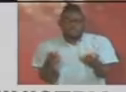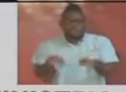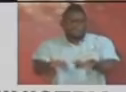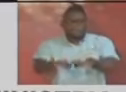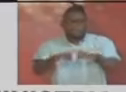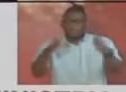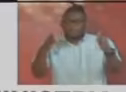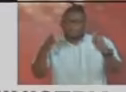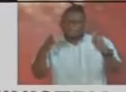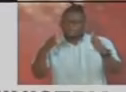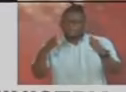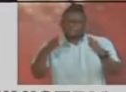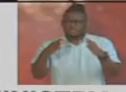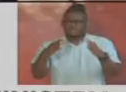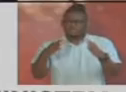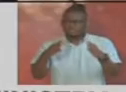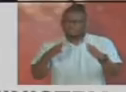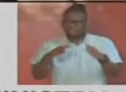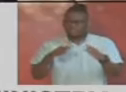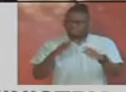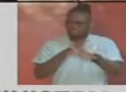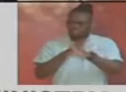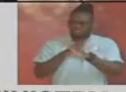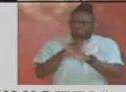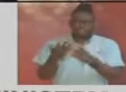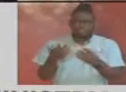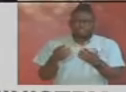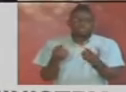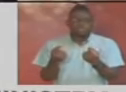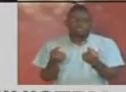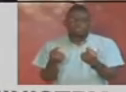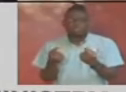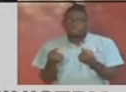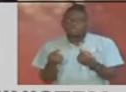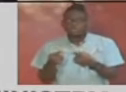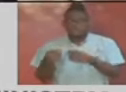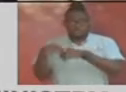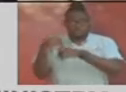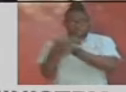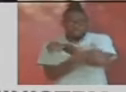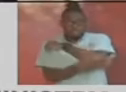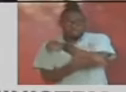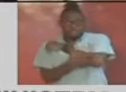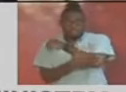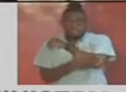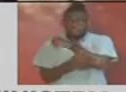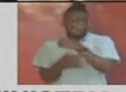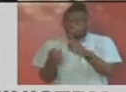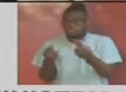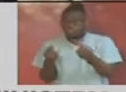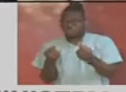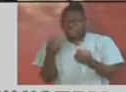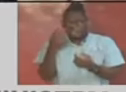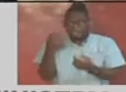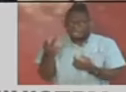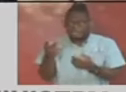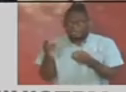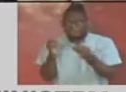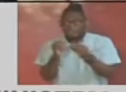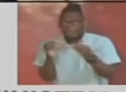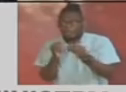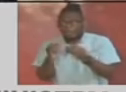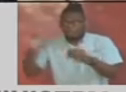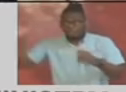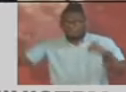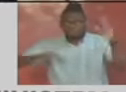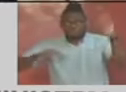a mixed bag for the countries that have opened. You have seen increases and some you have not seen increases